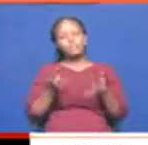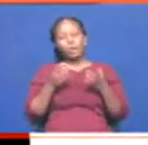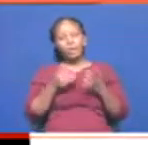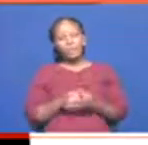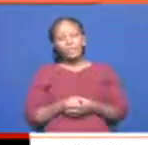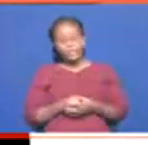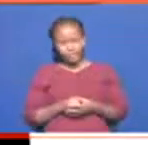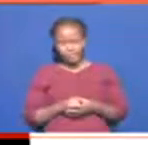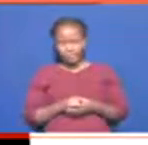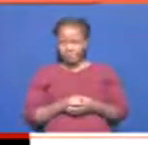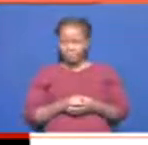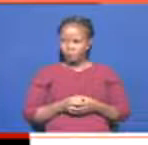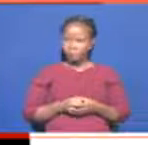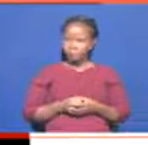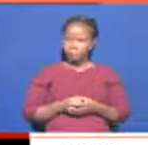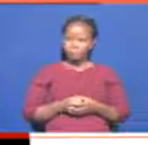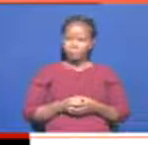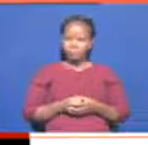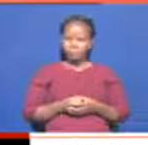Yeah.